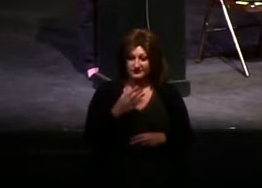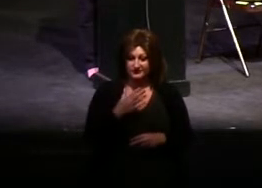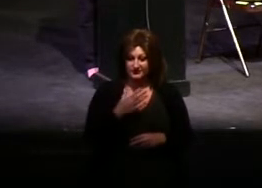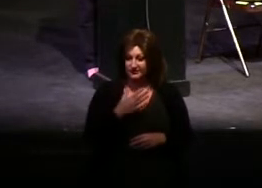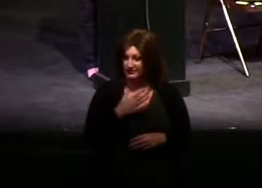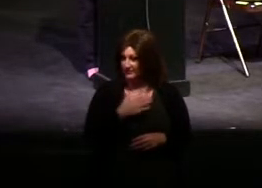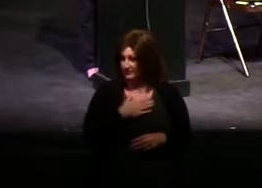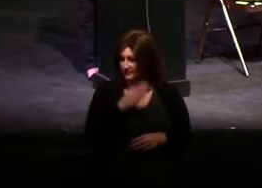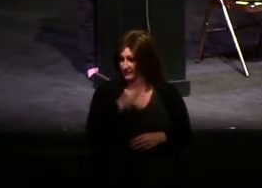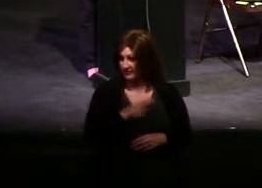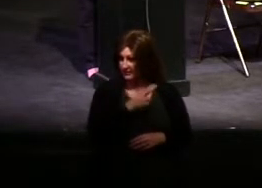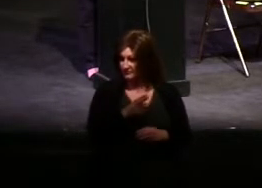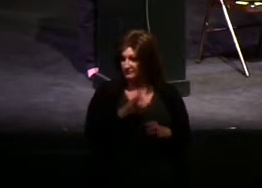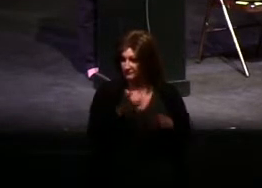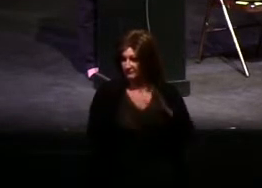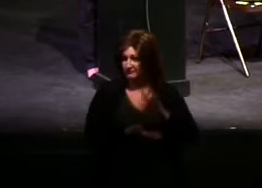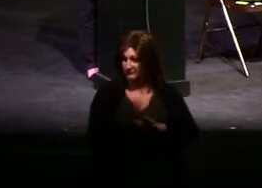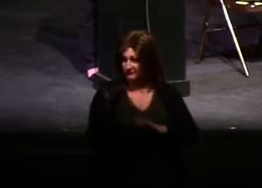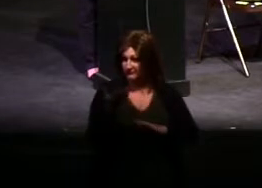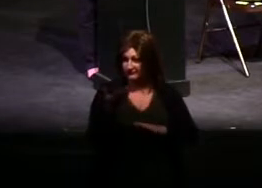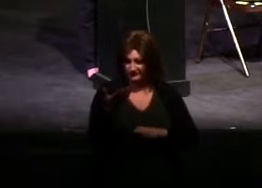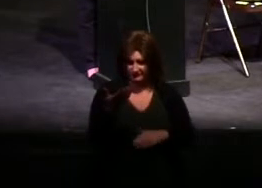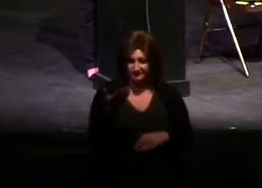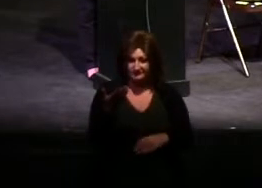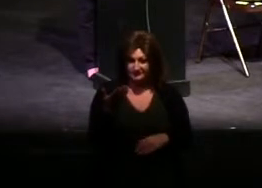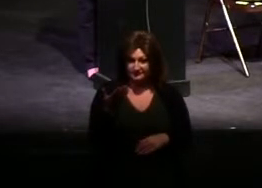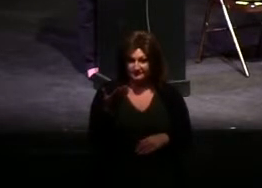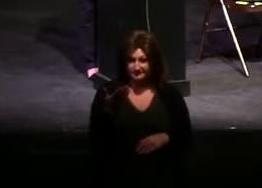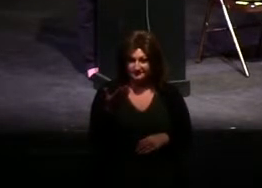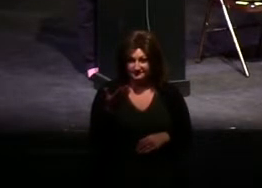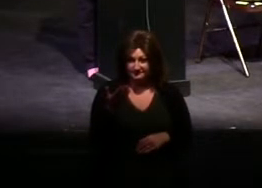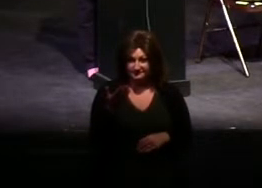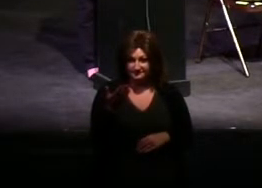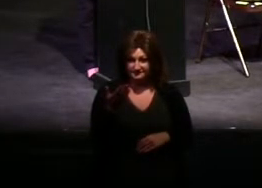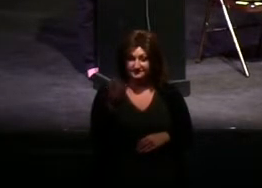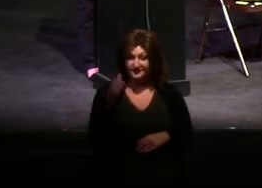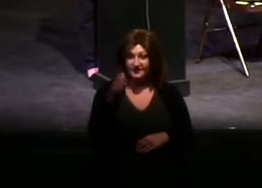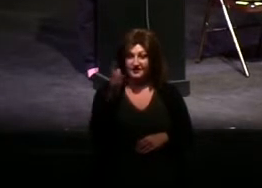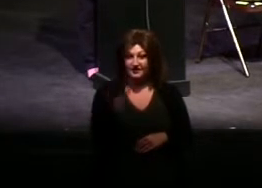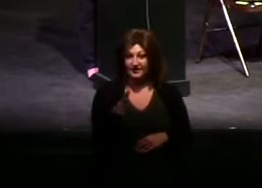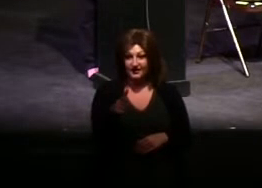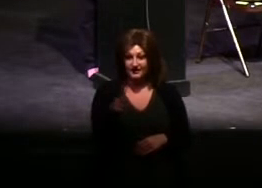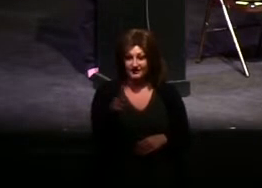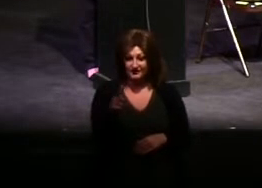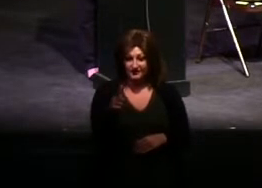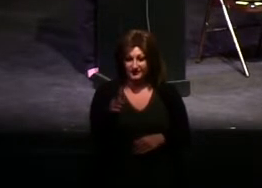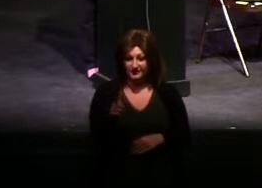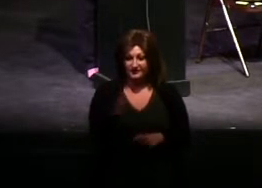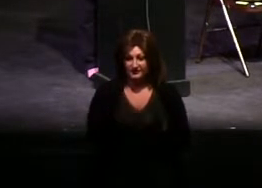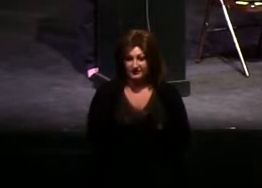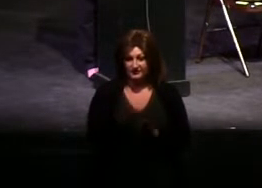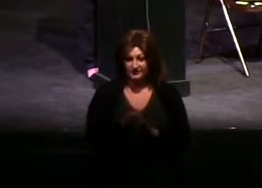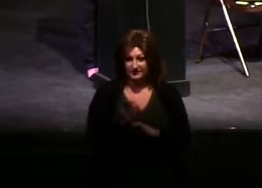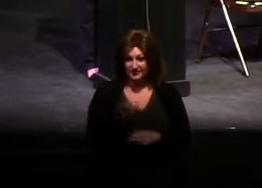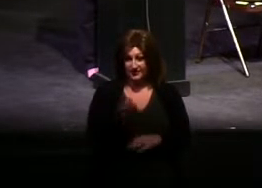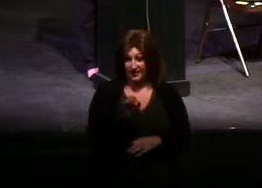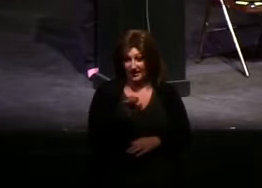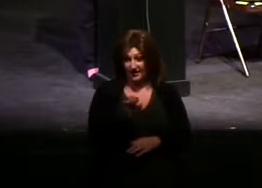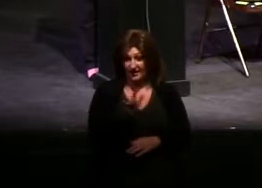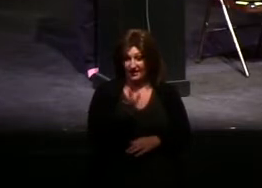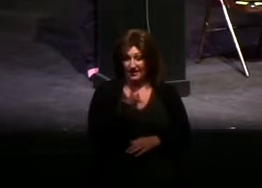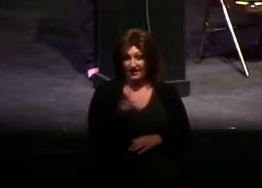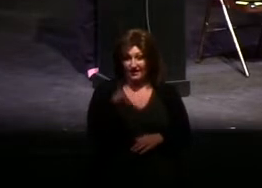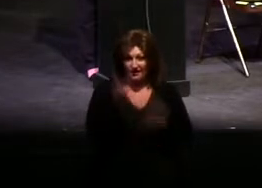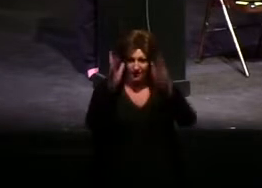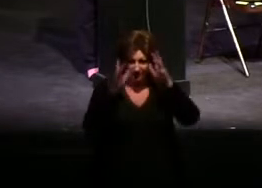way, or so I perceive in the moment. Later, Brazos will explain that the bull elk couldn't possibly have seen